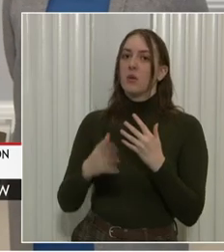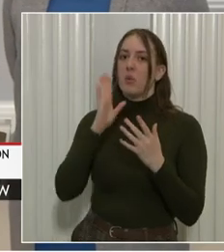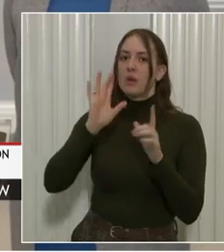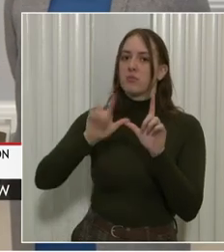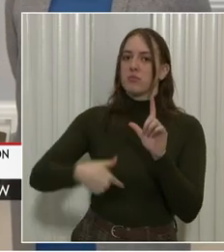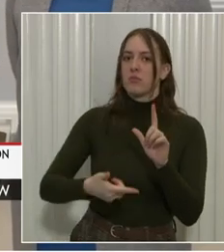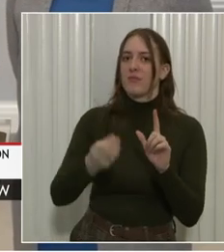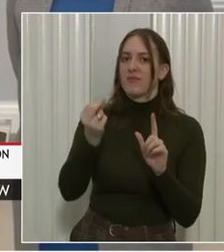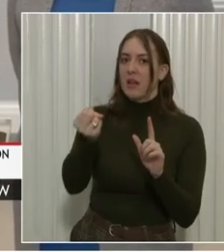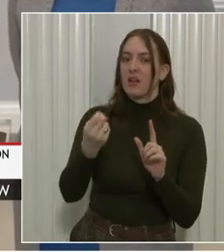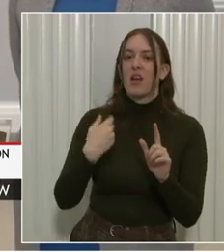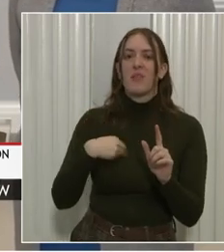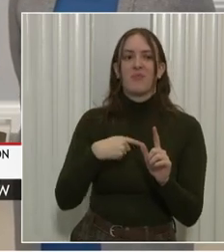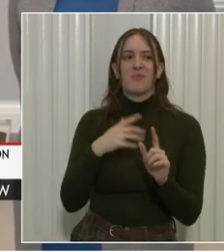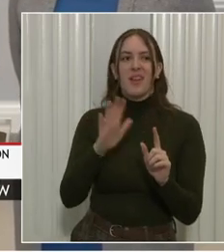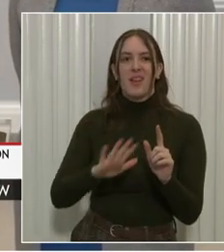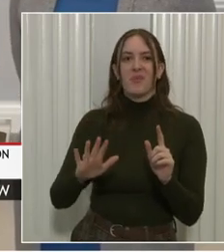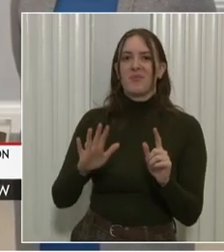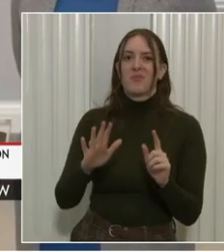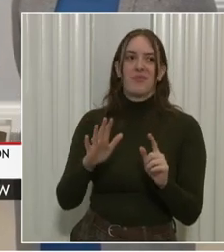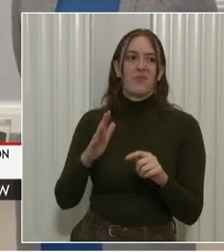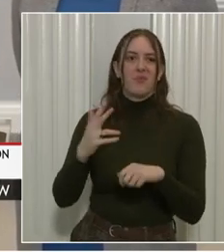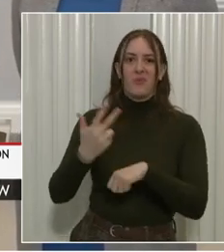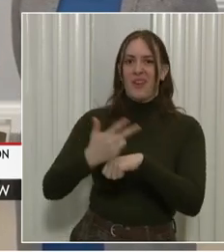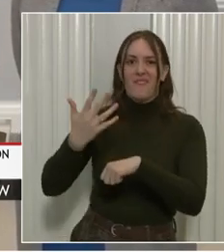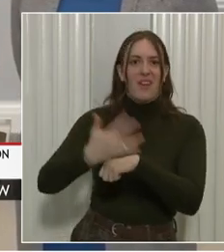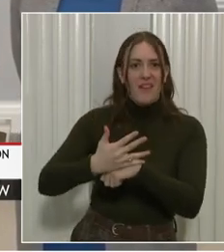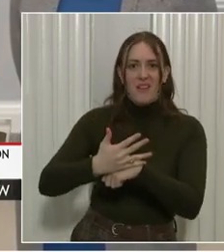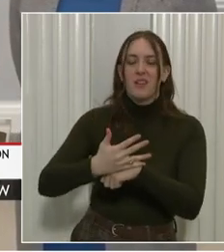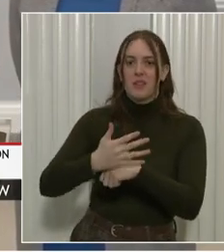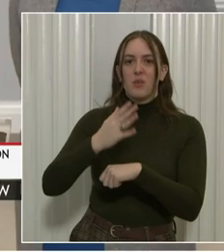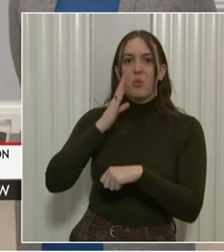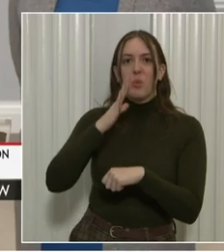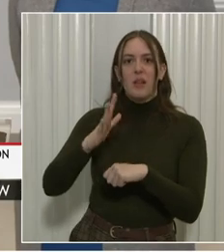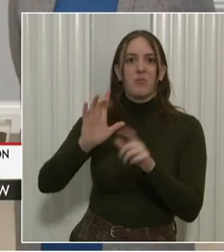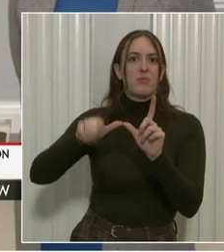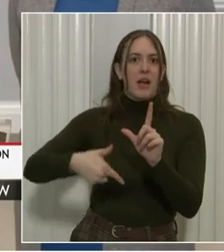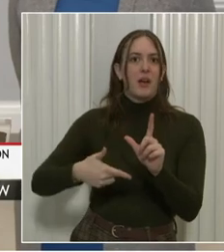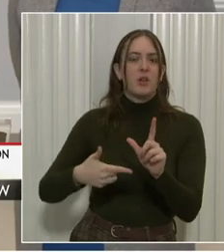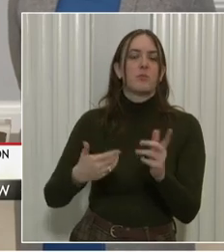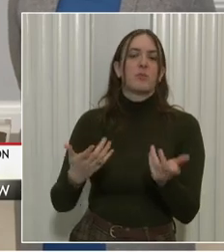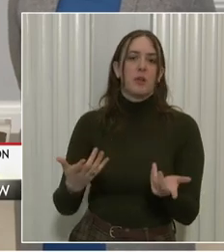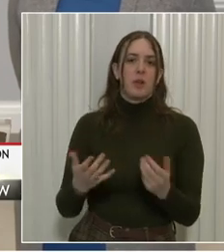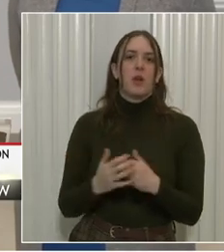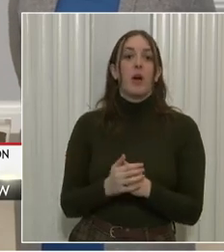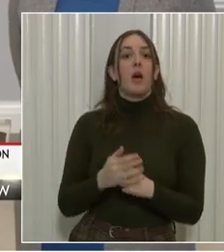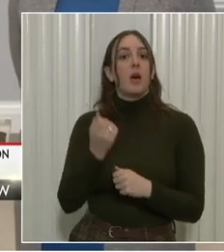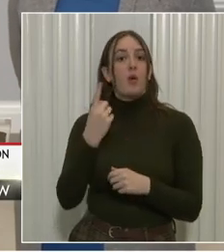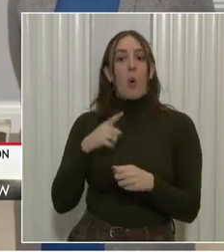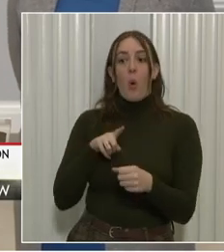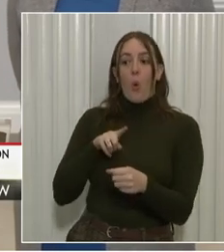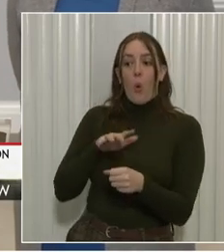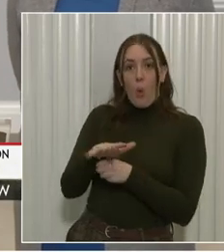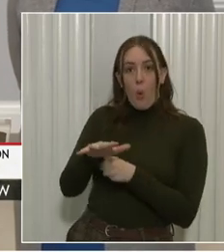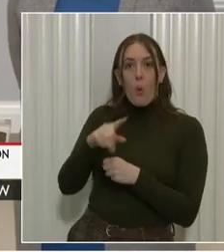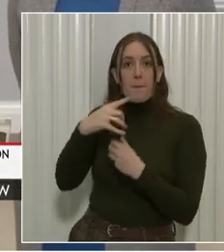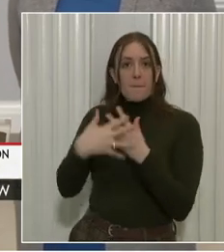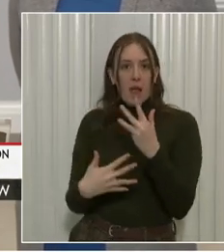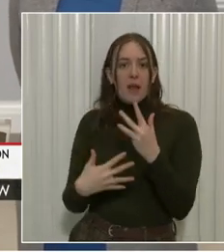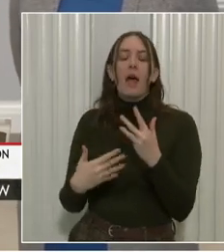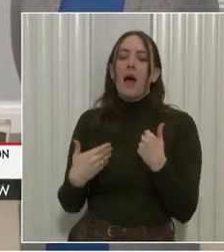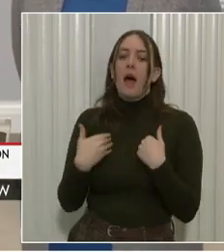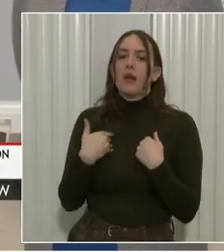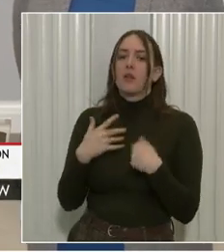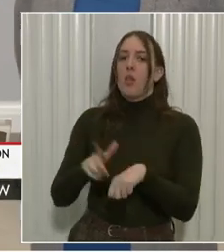more of a volatile inventory compared to red cells that have a longer shelf life, and whole blood has a longer shelf life than platelets as